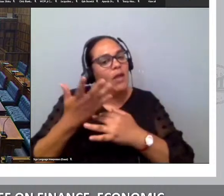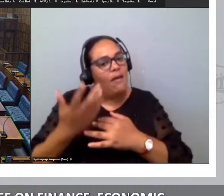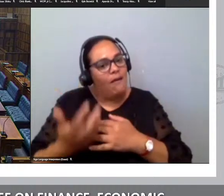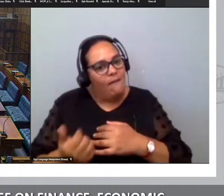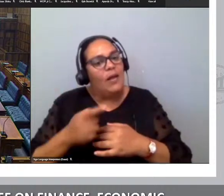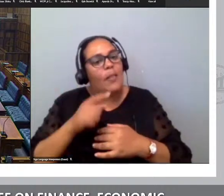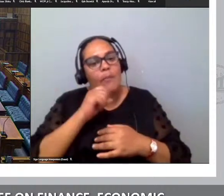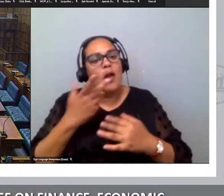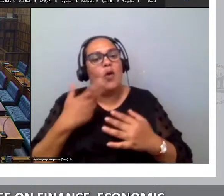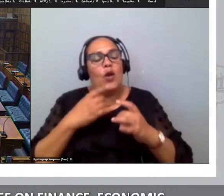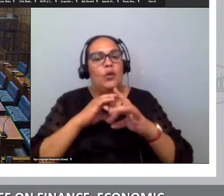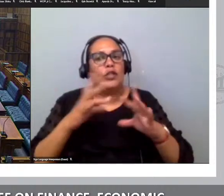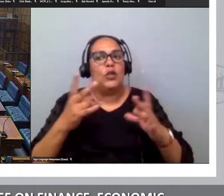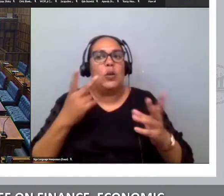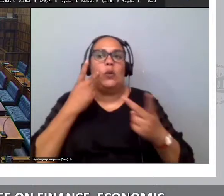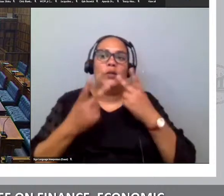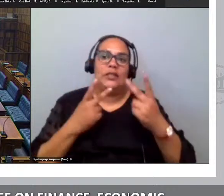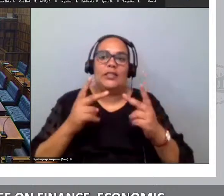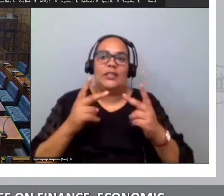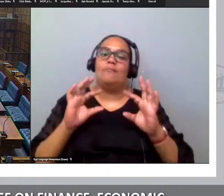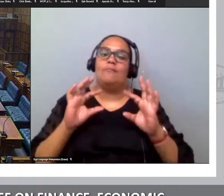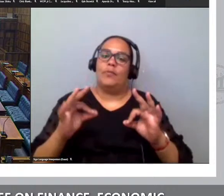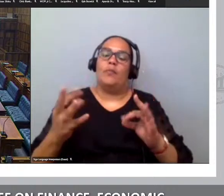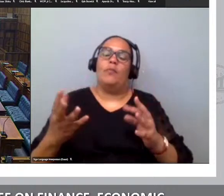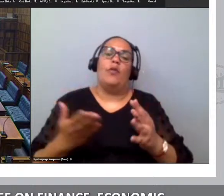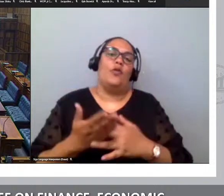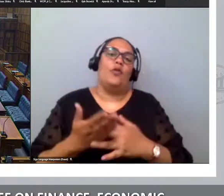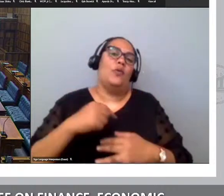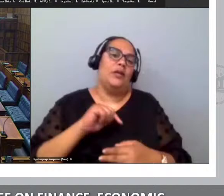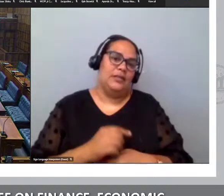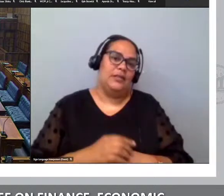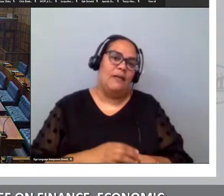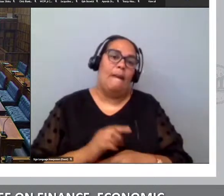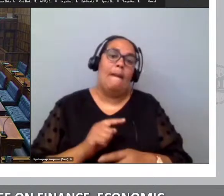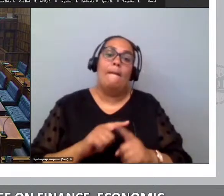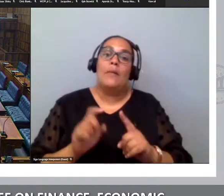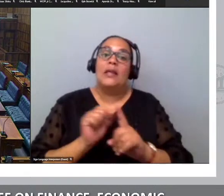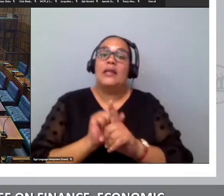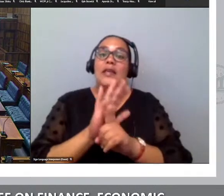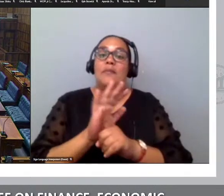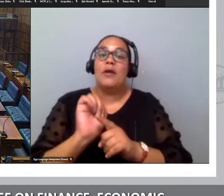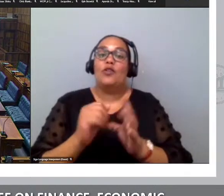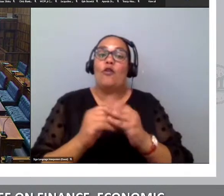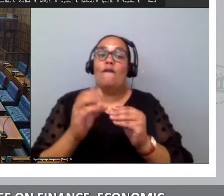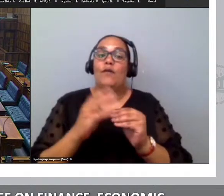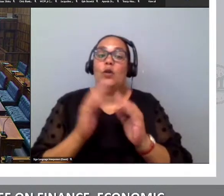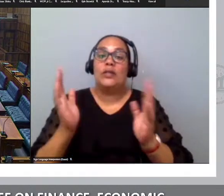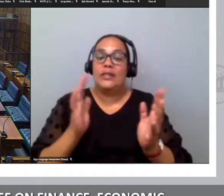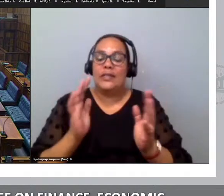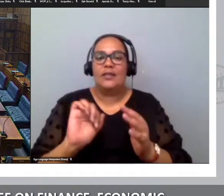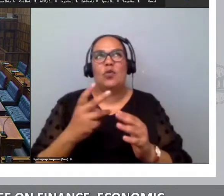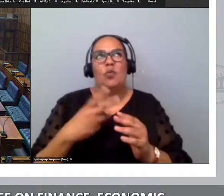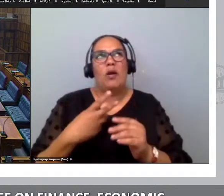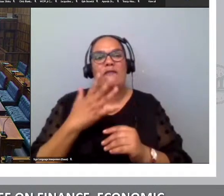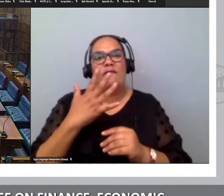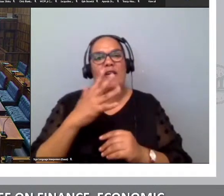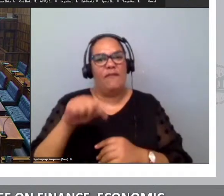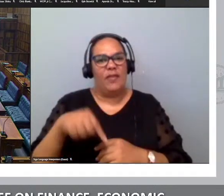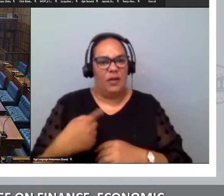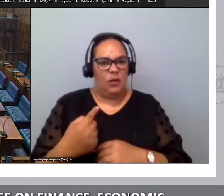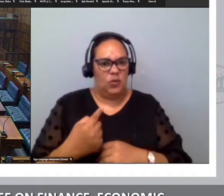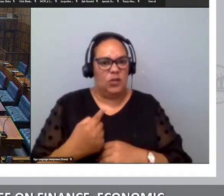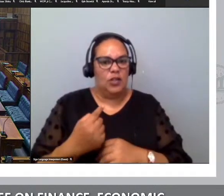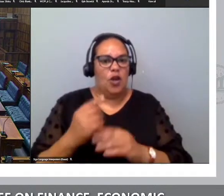where we start seeing efficiencies coming through on the impact of the fruit season there was about 5,000 uh